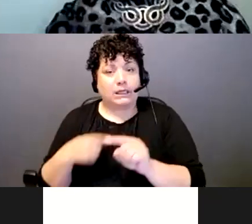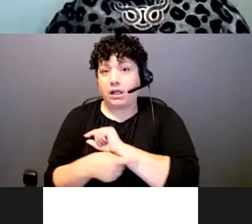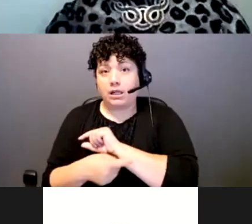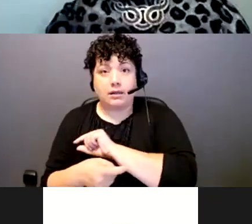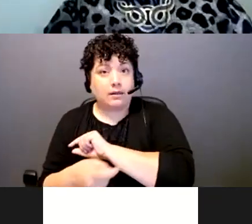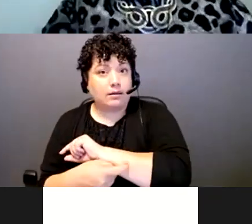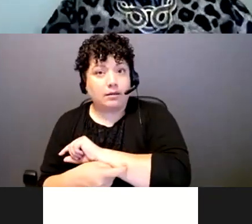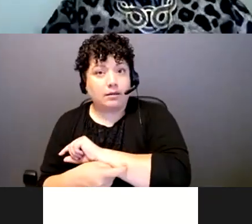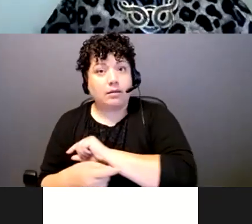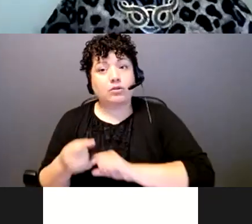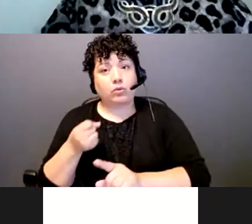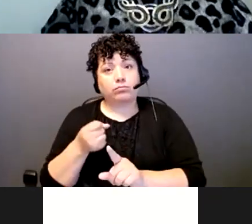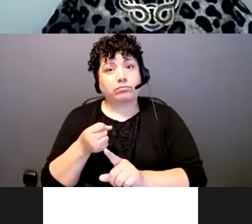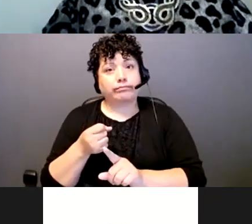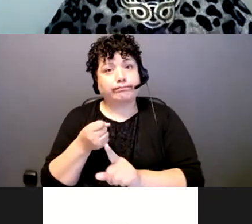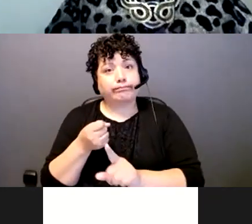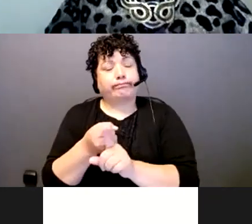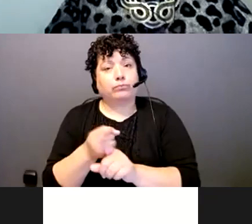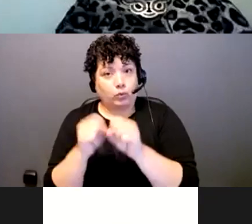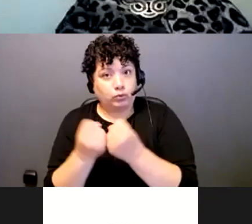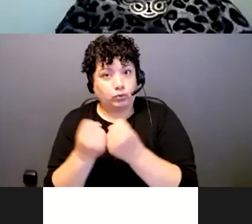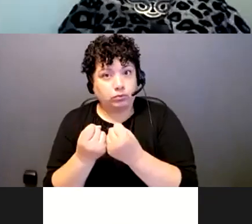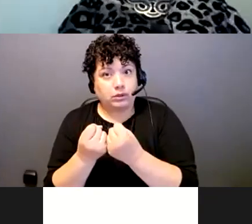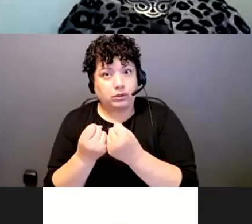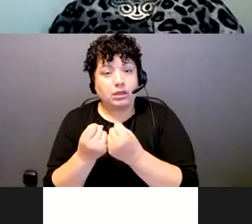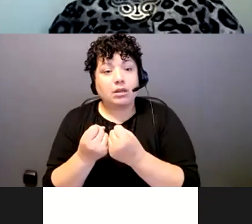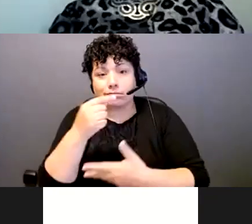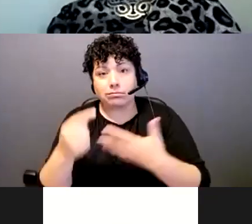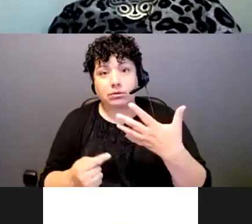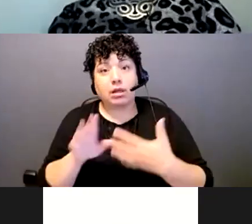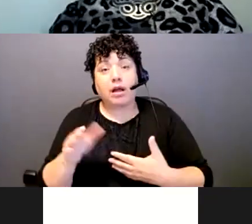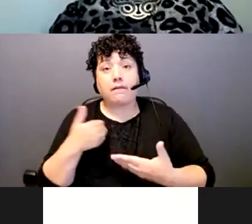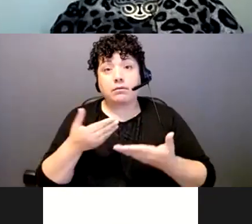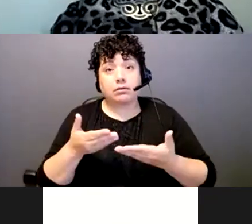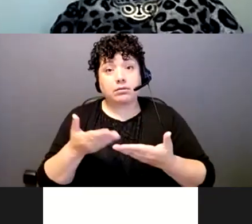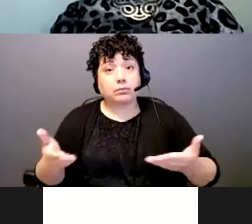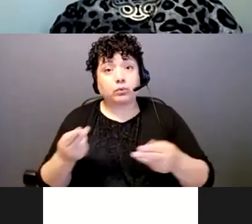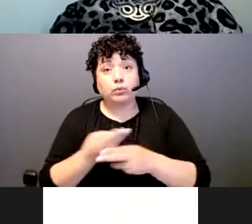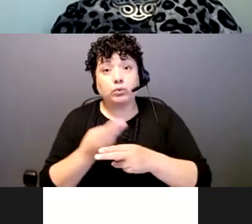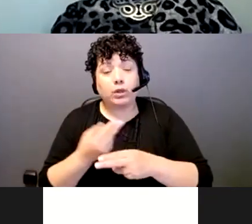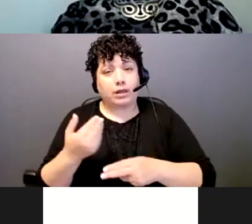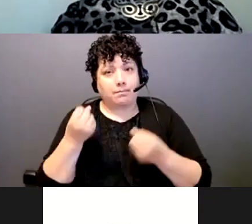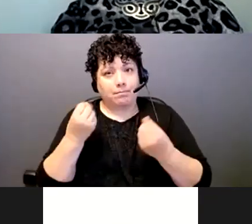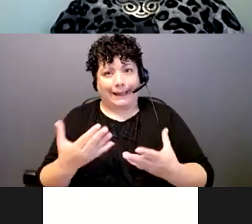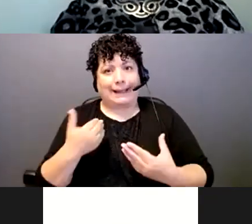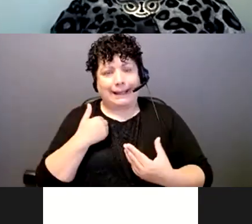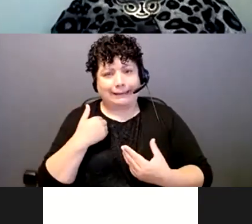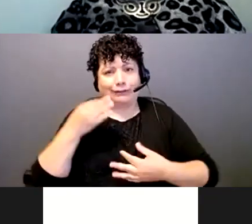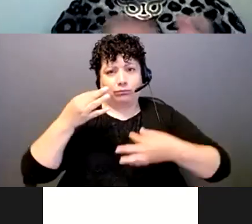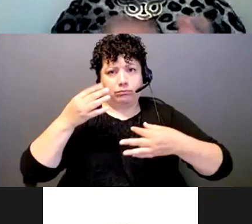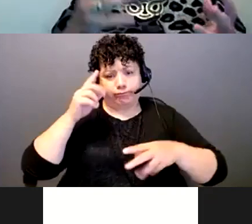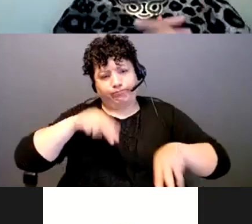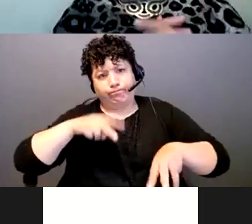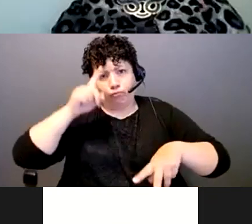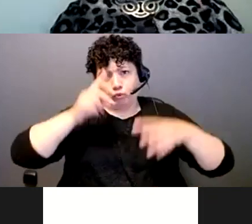look at the substance use, there is a lot of moralizing when it comes to addiction. So